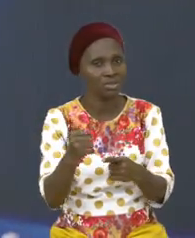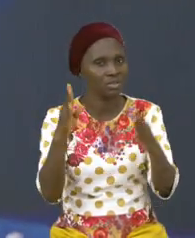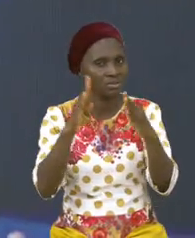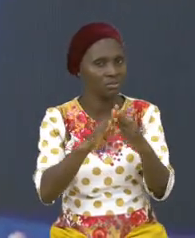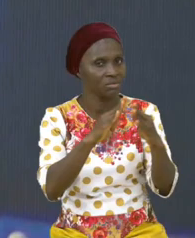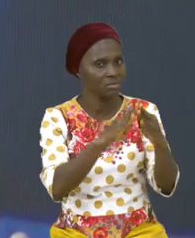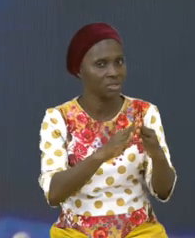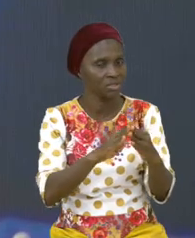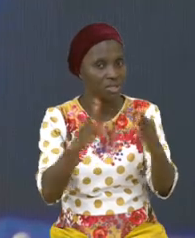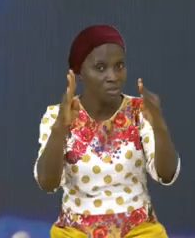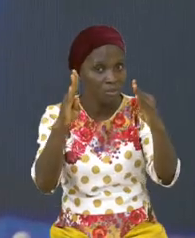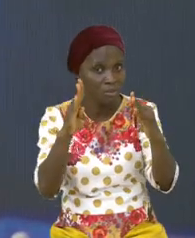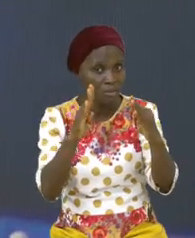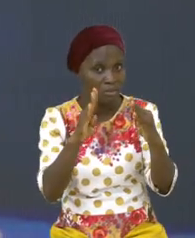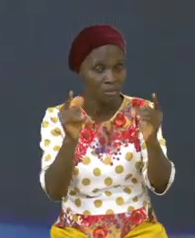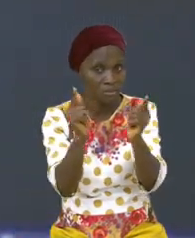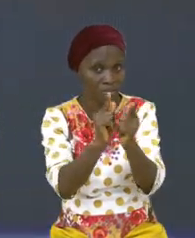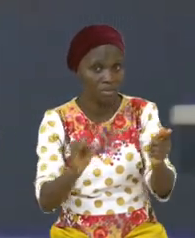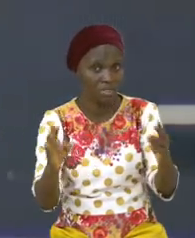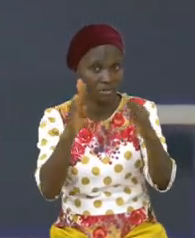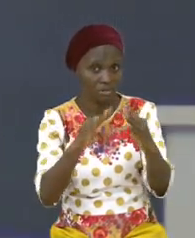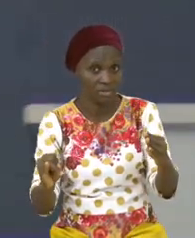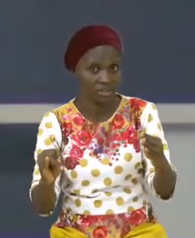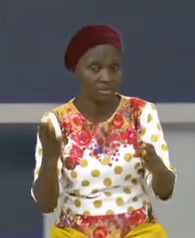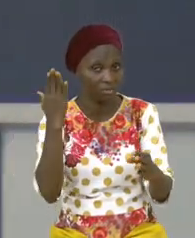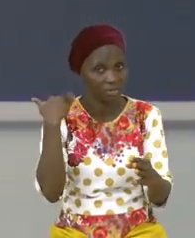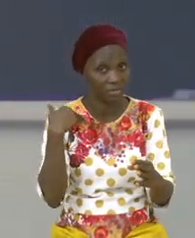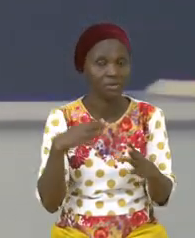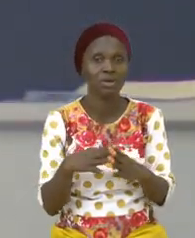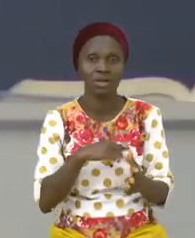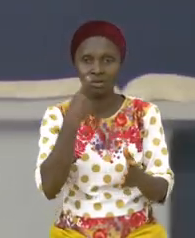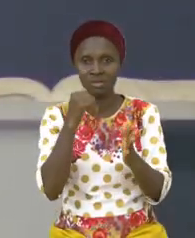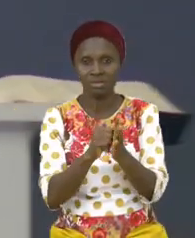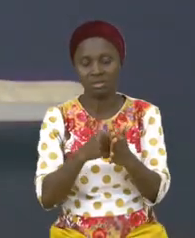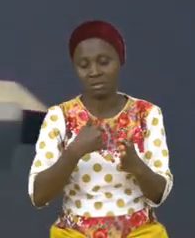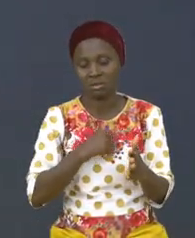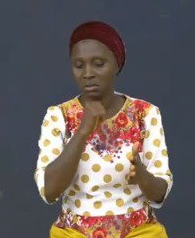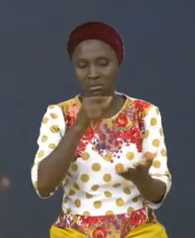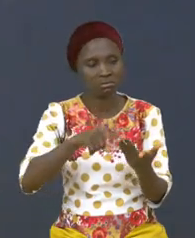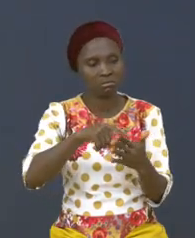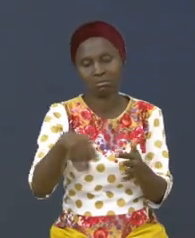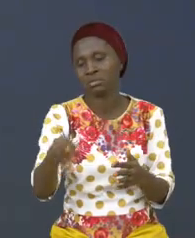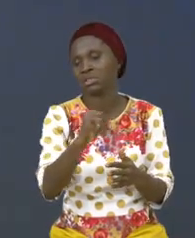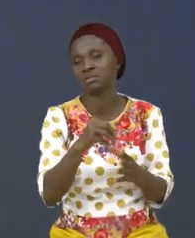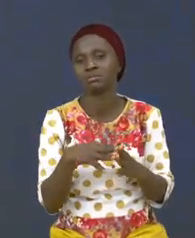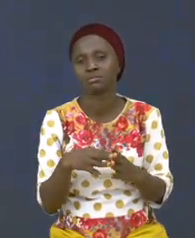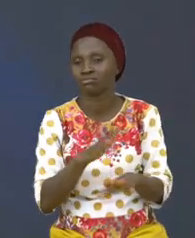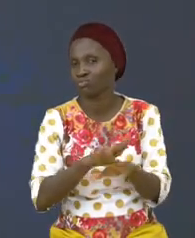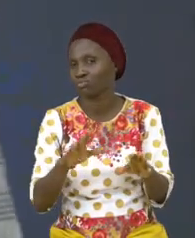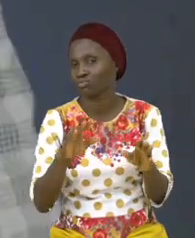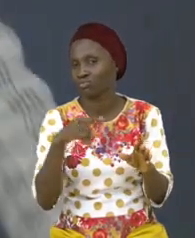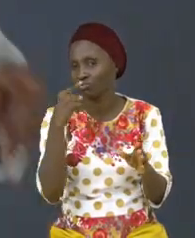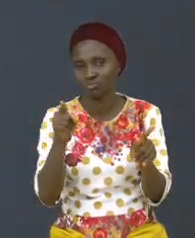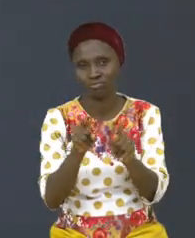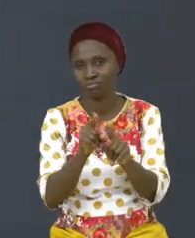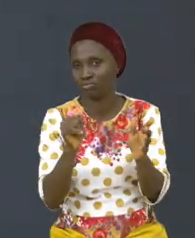held before, and you say, I am not one of them. Don't talk like that